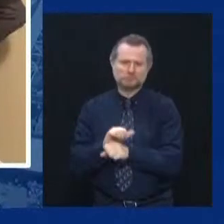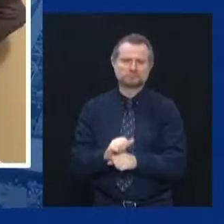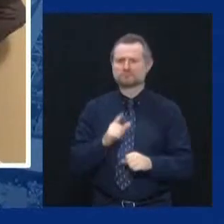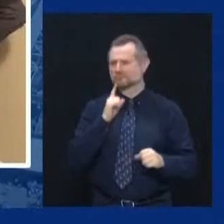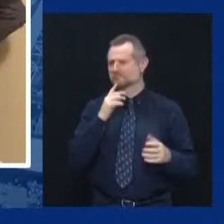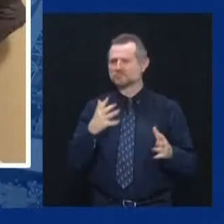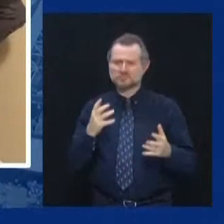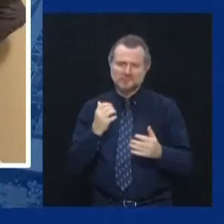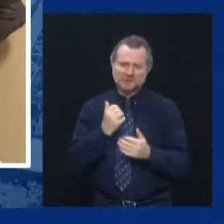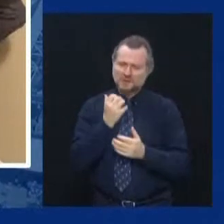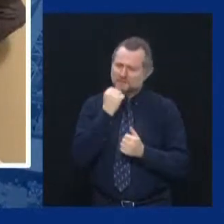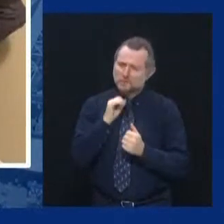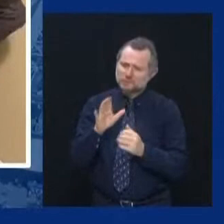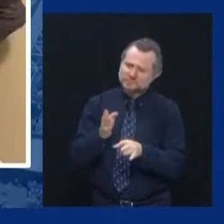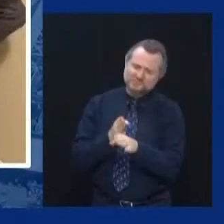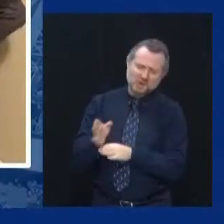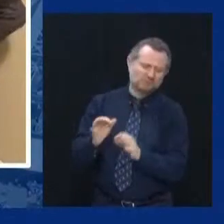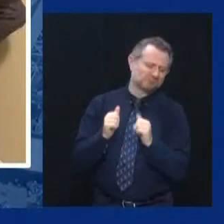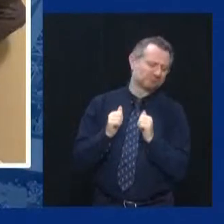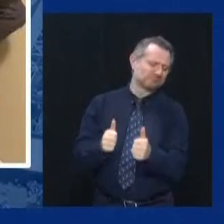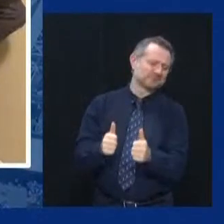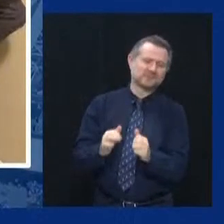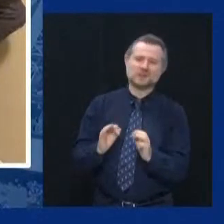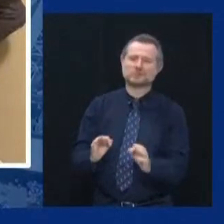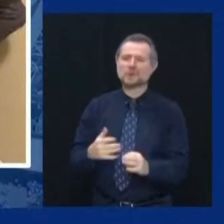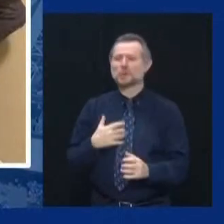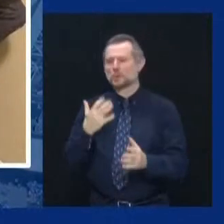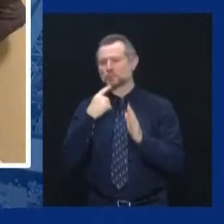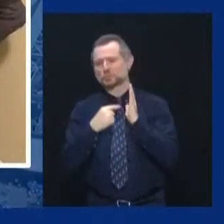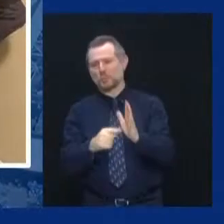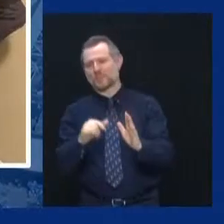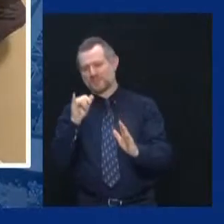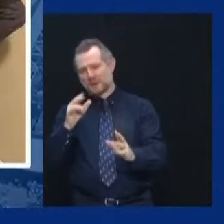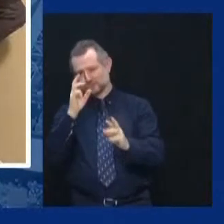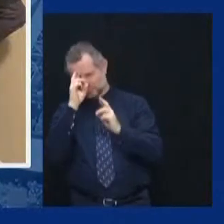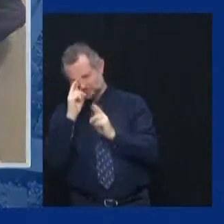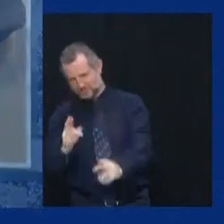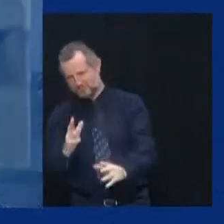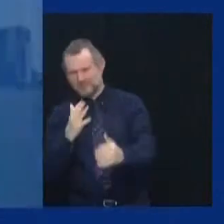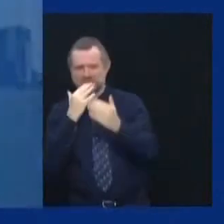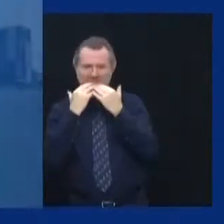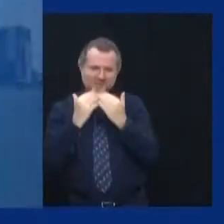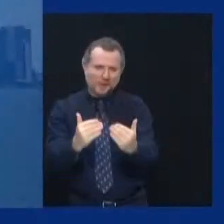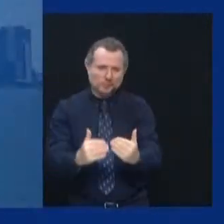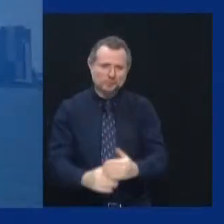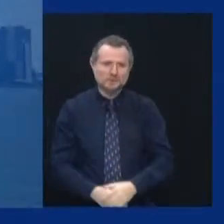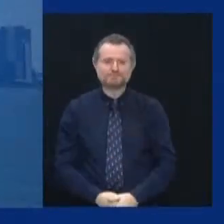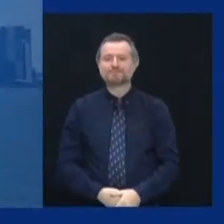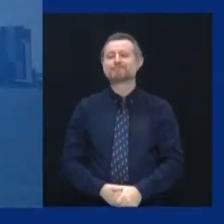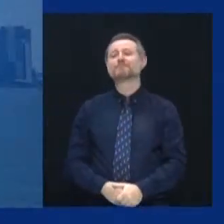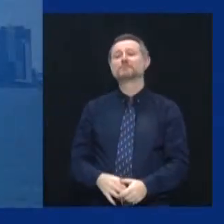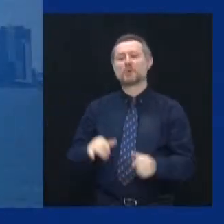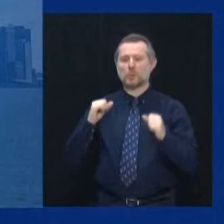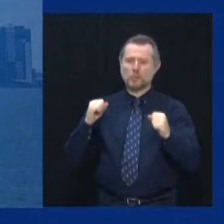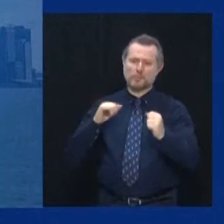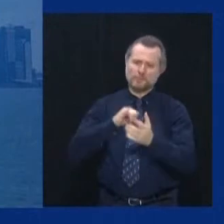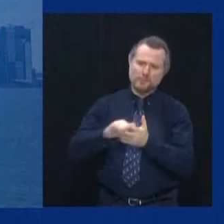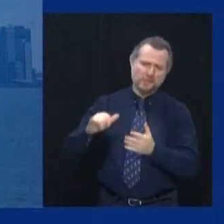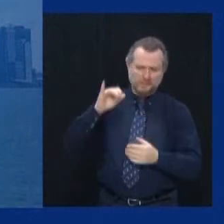represent, and we want to show you this respect and this gratitude. Go Bills.